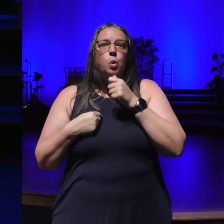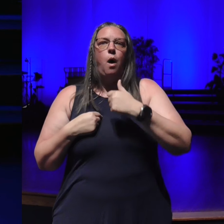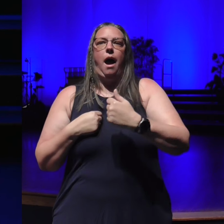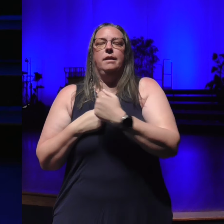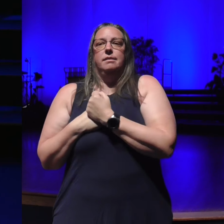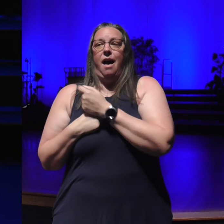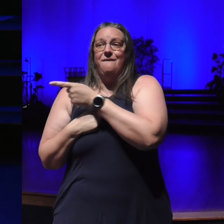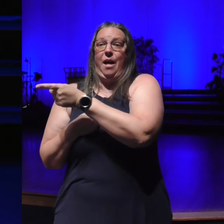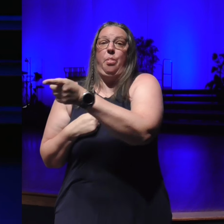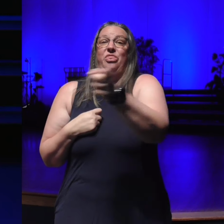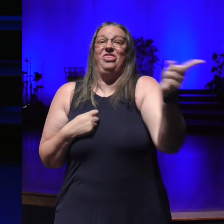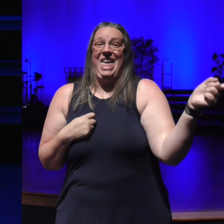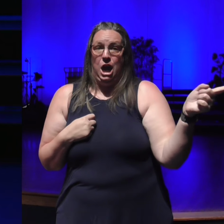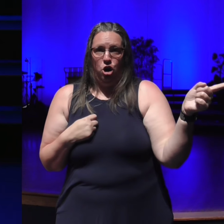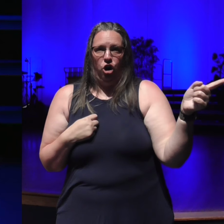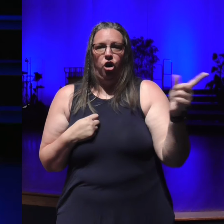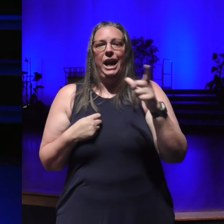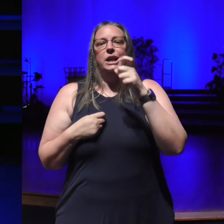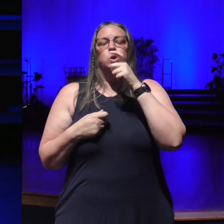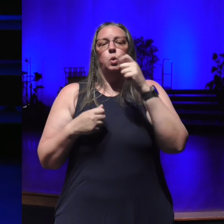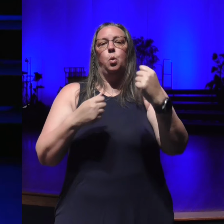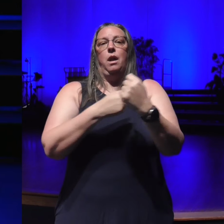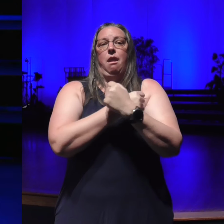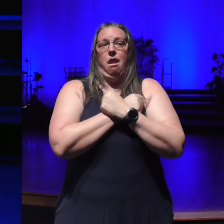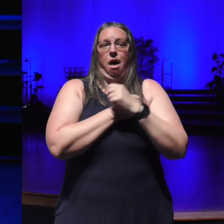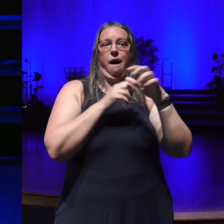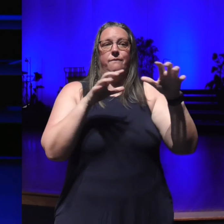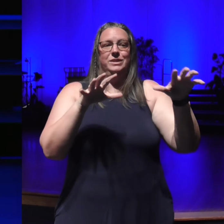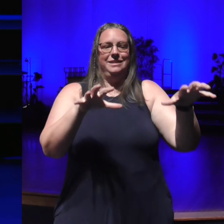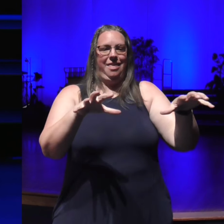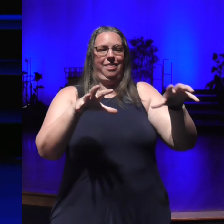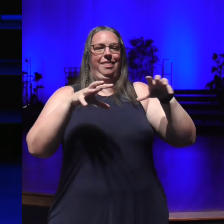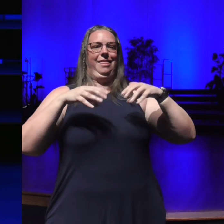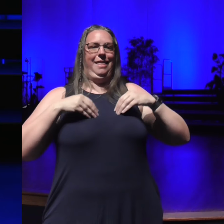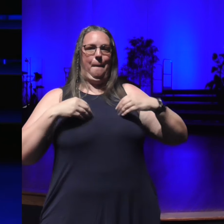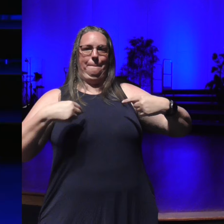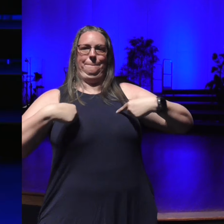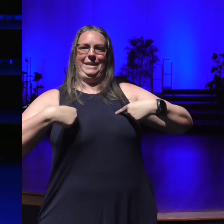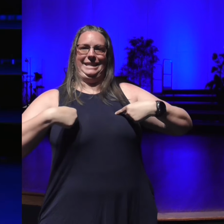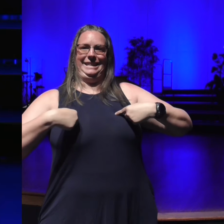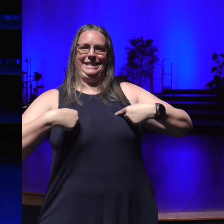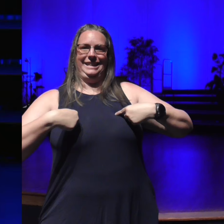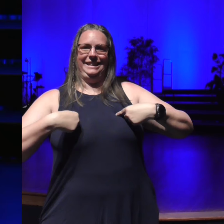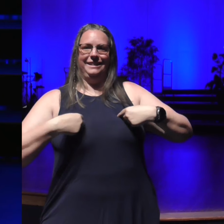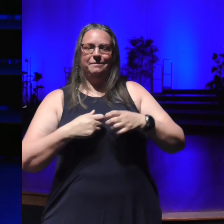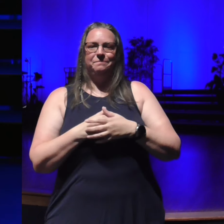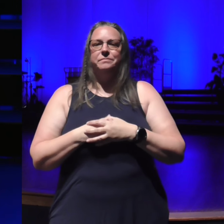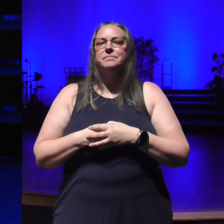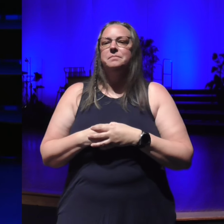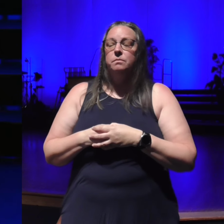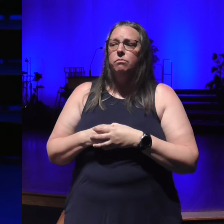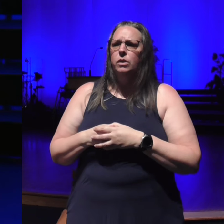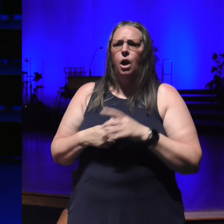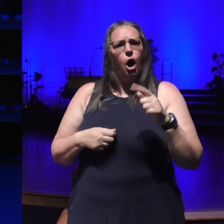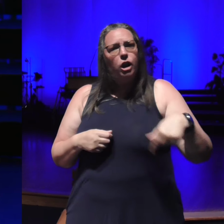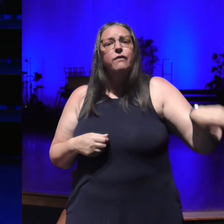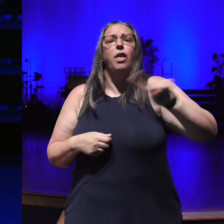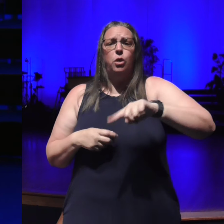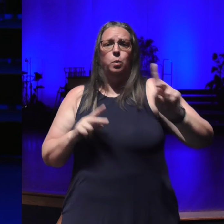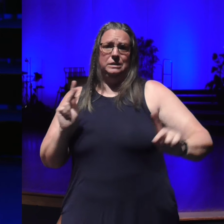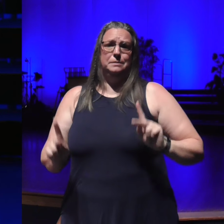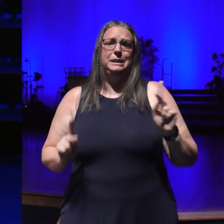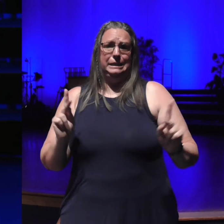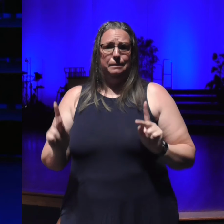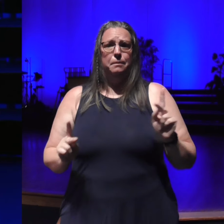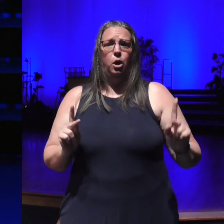for a moment upon who loves you. All of those people in your life who are so proud of you